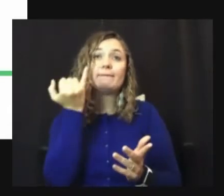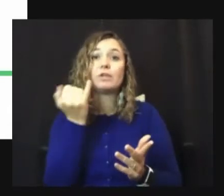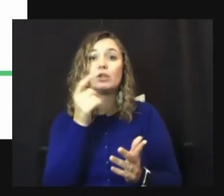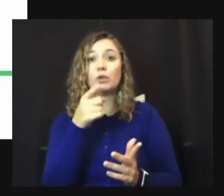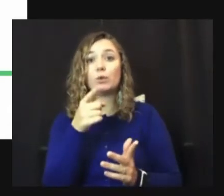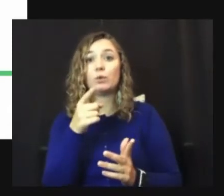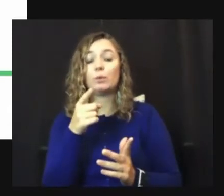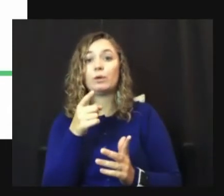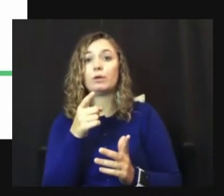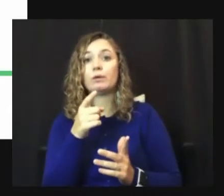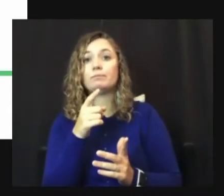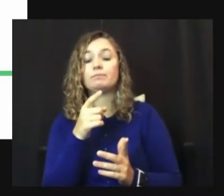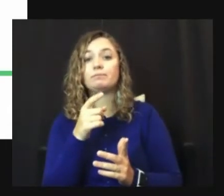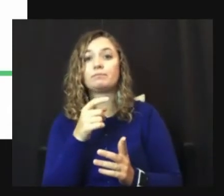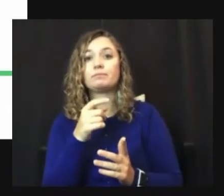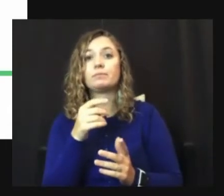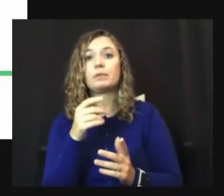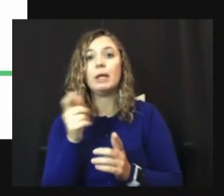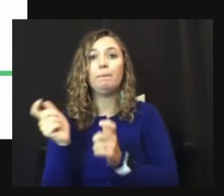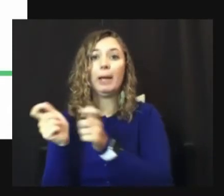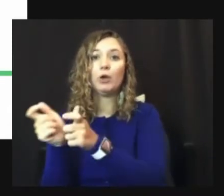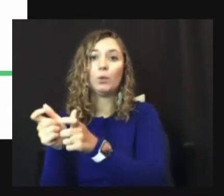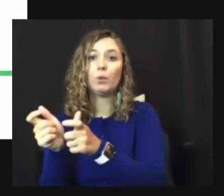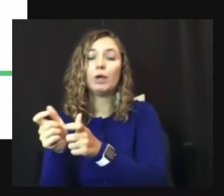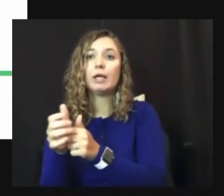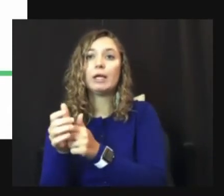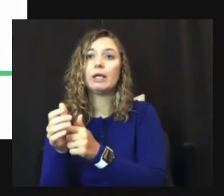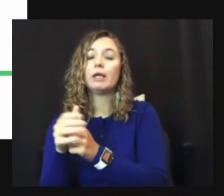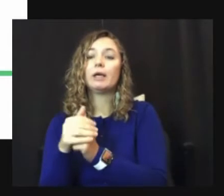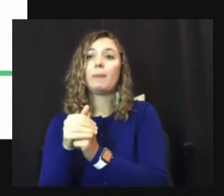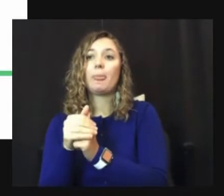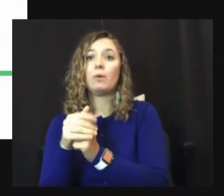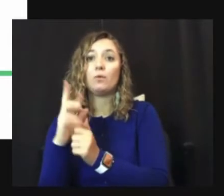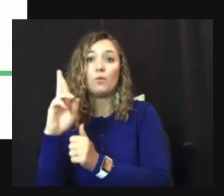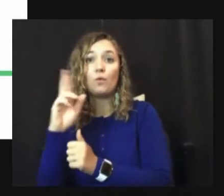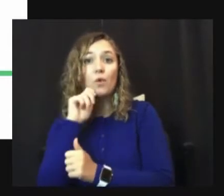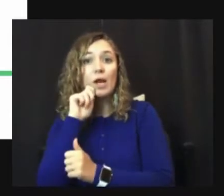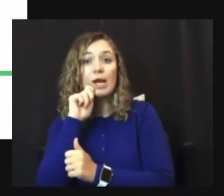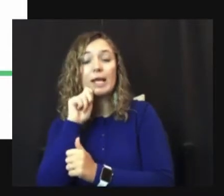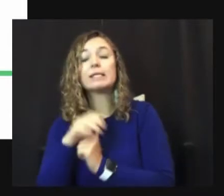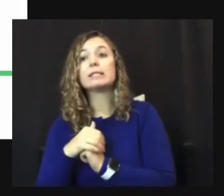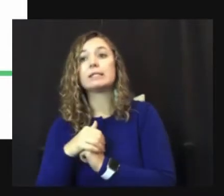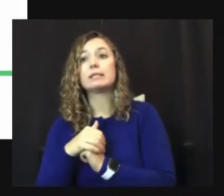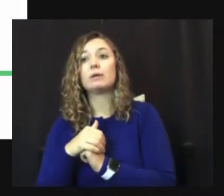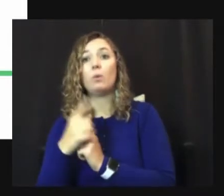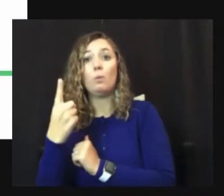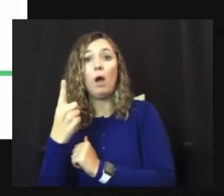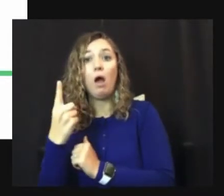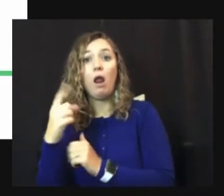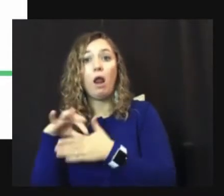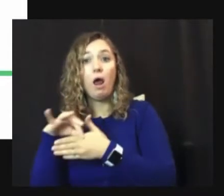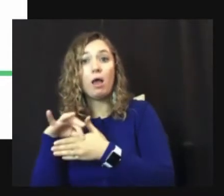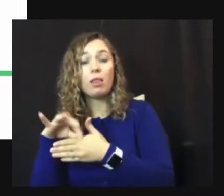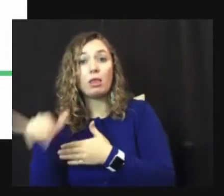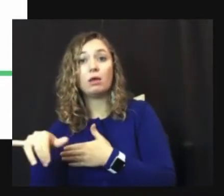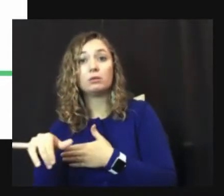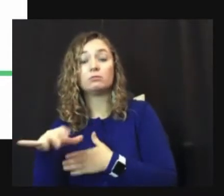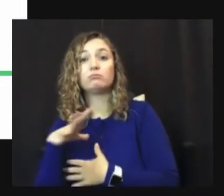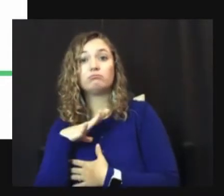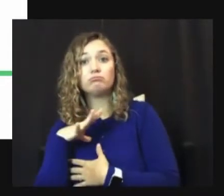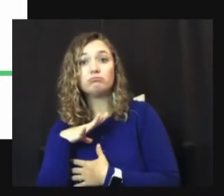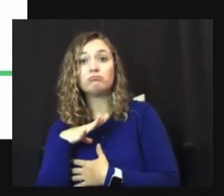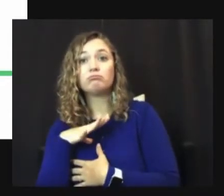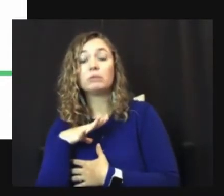person, if you're of a minoritized race in one context, that is fine. And you don't